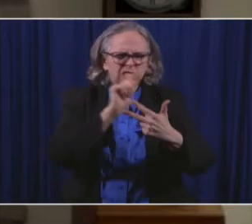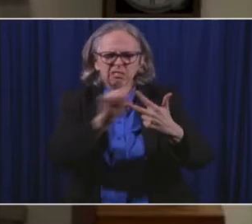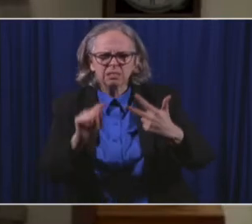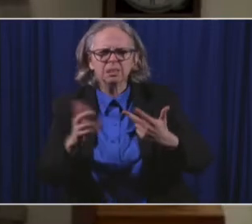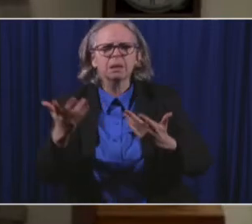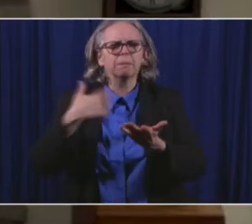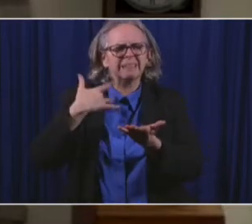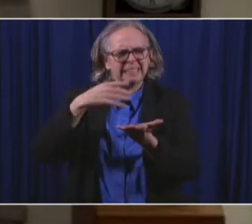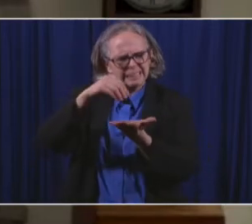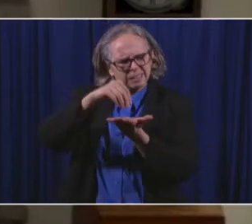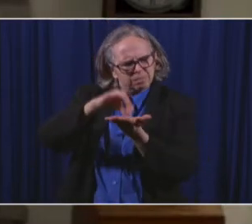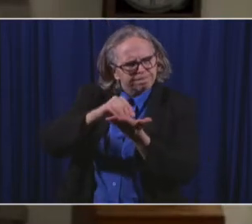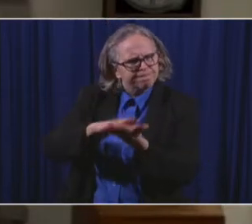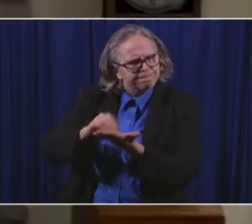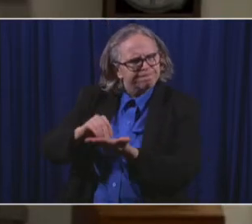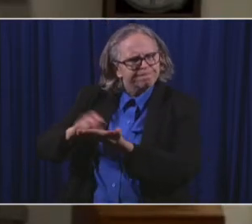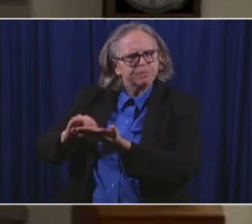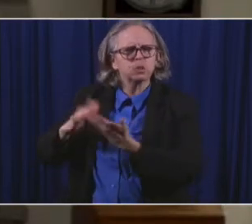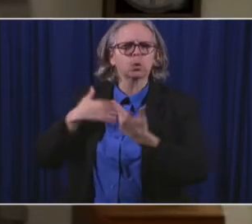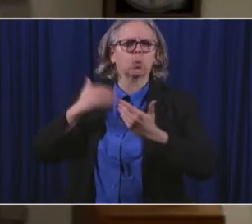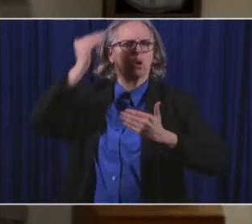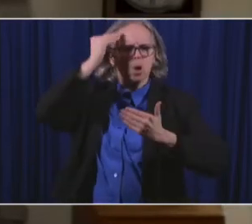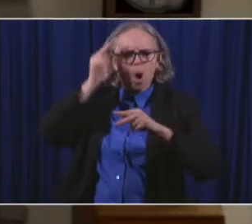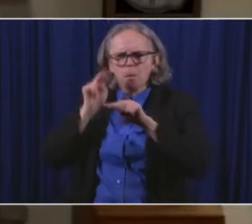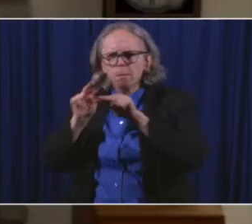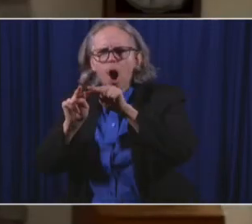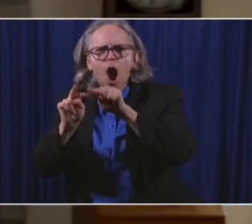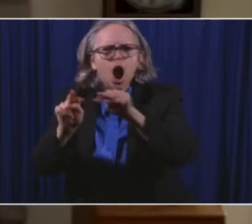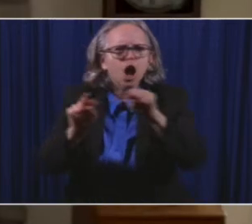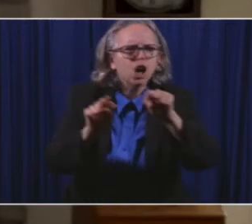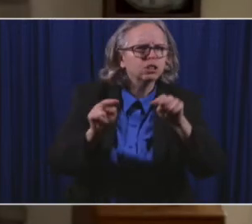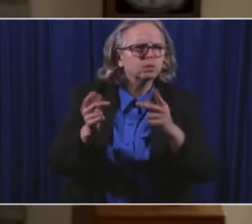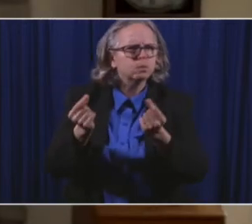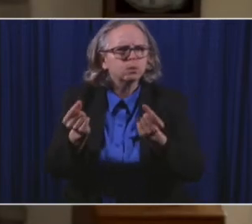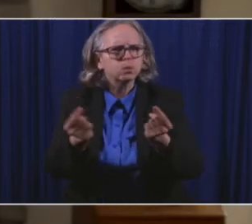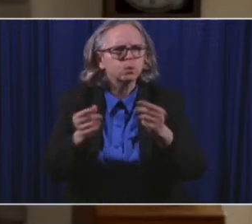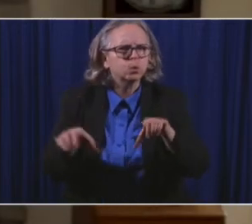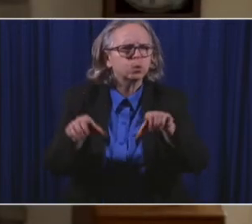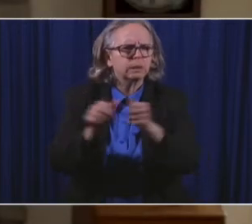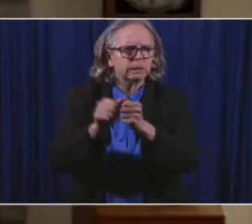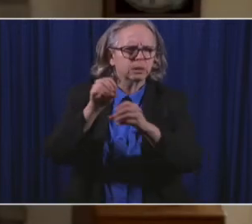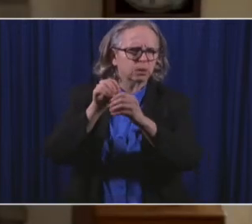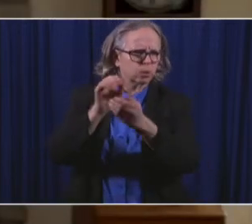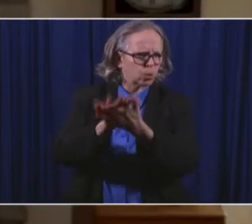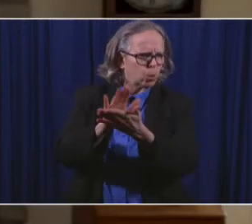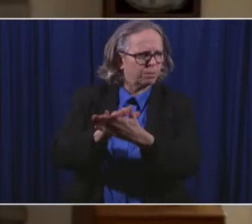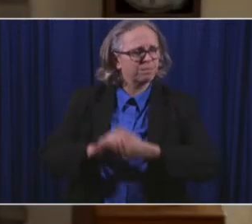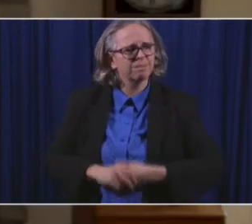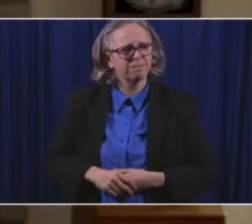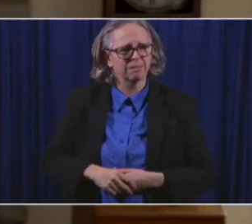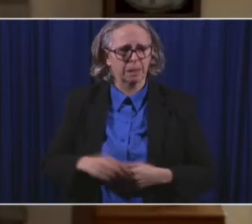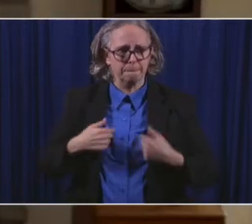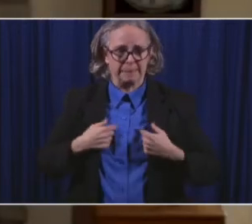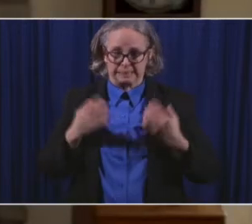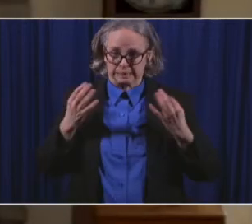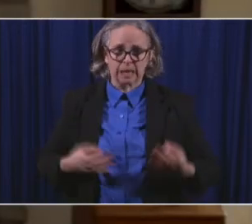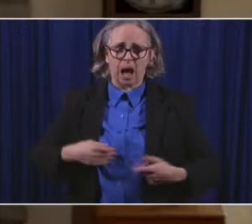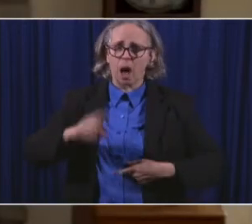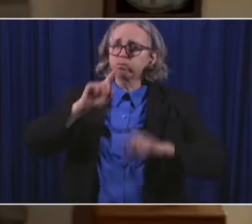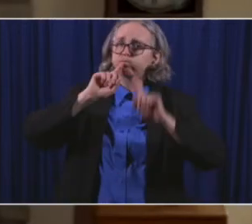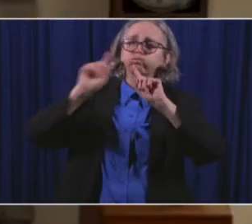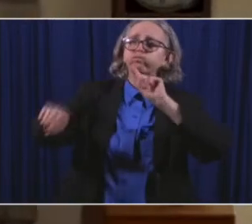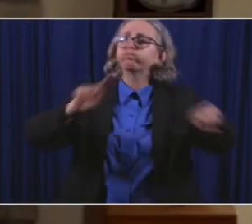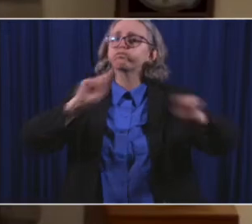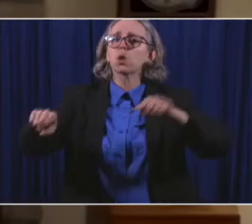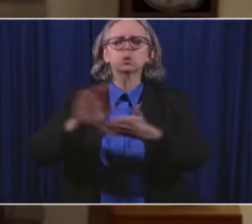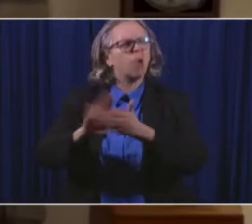hybrid. As you will recall, this has been a decision that every school district has made at the local level. The community has